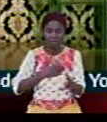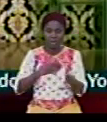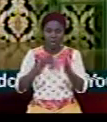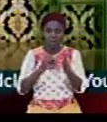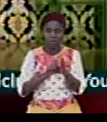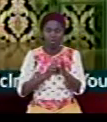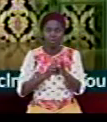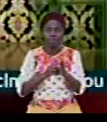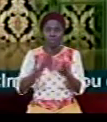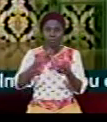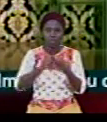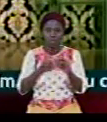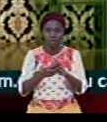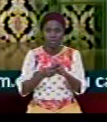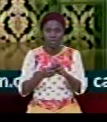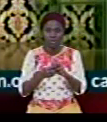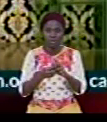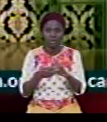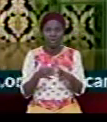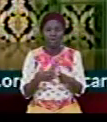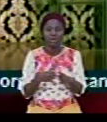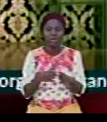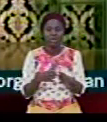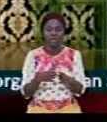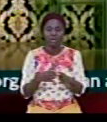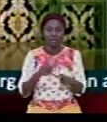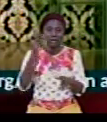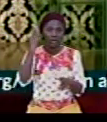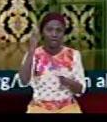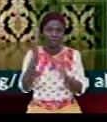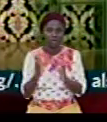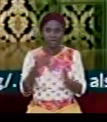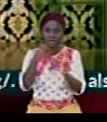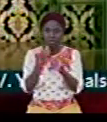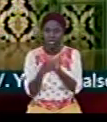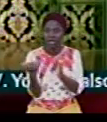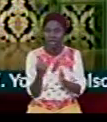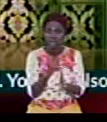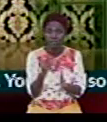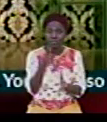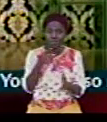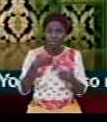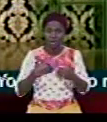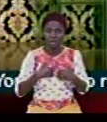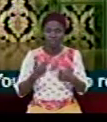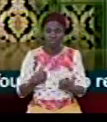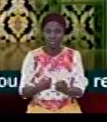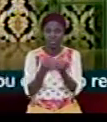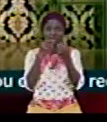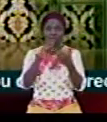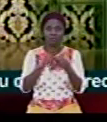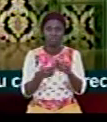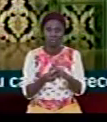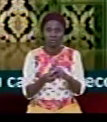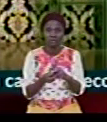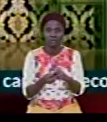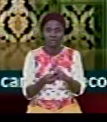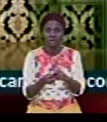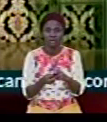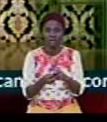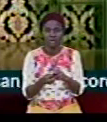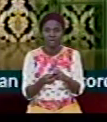by saying, wherever you're having a challenge breathing, that's BP palpitation,